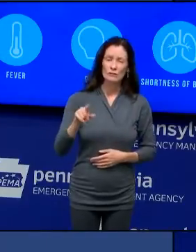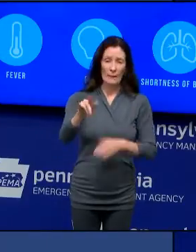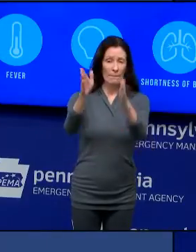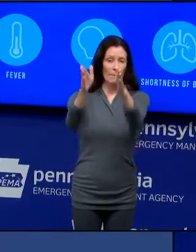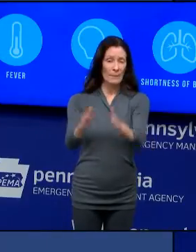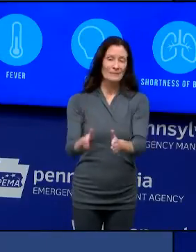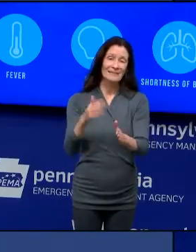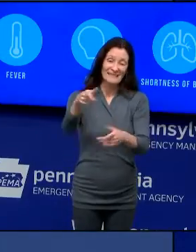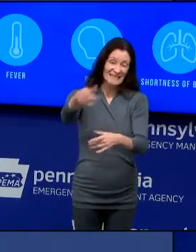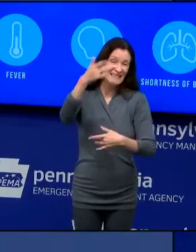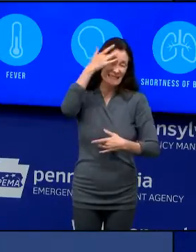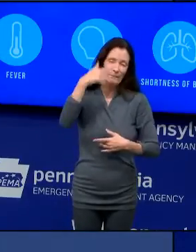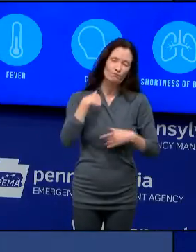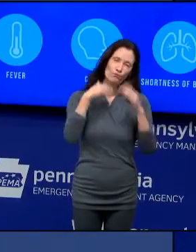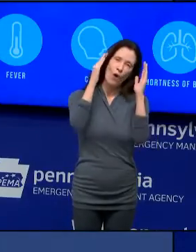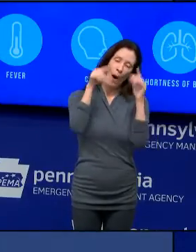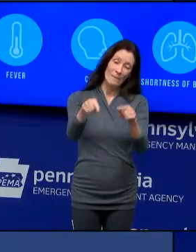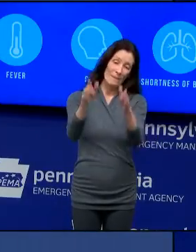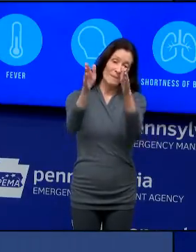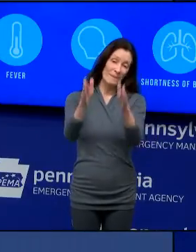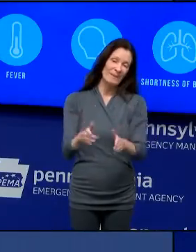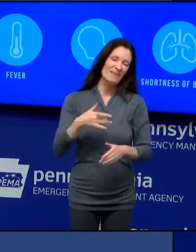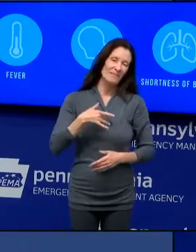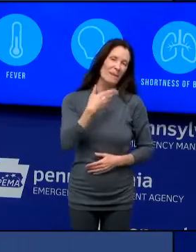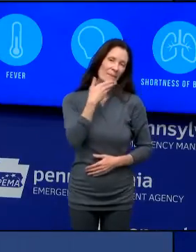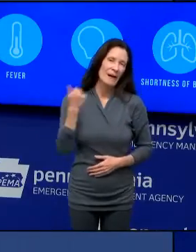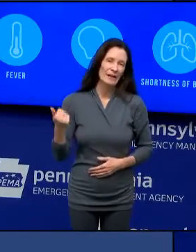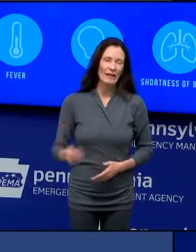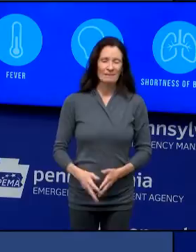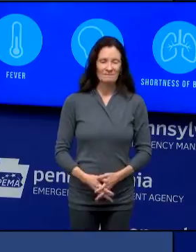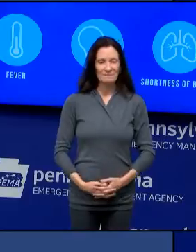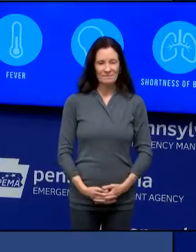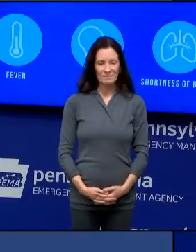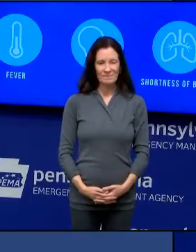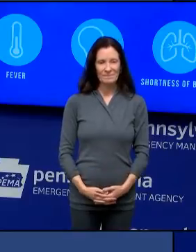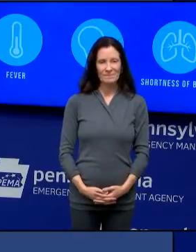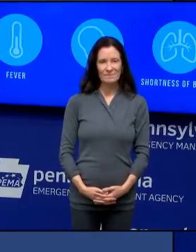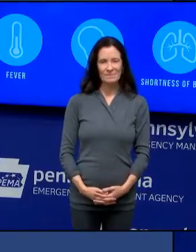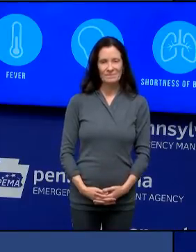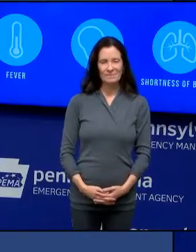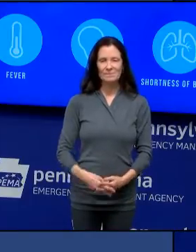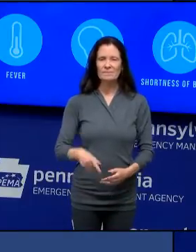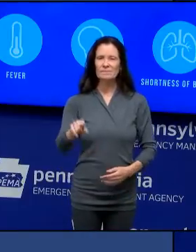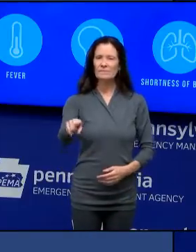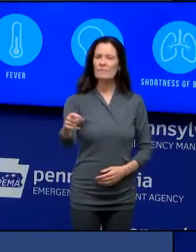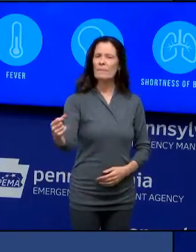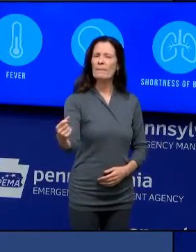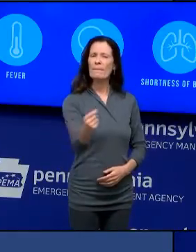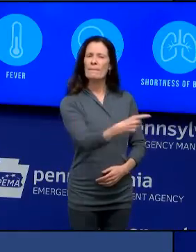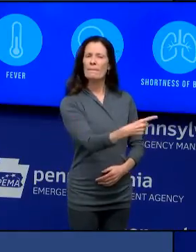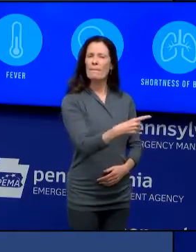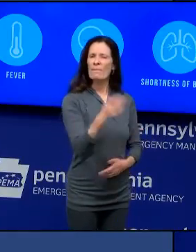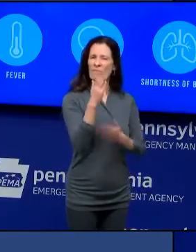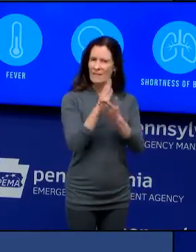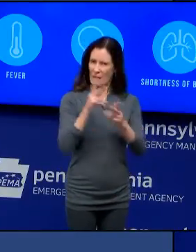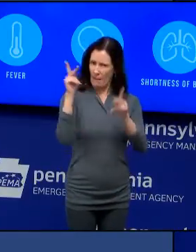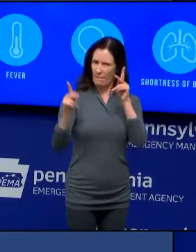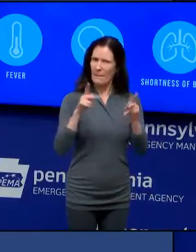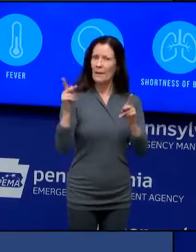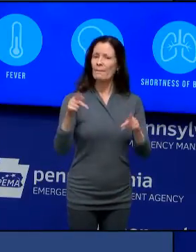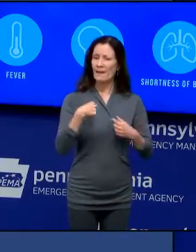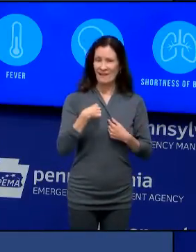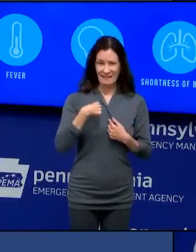WFMZ also asked, some articles suggest that people are testing positive after treatment. Is it possible to be reinfected?